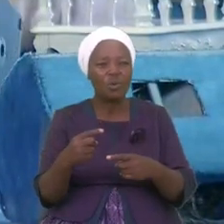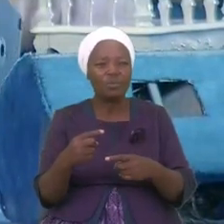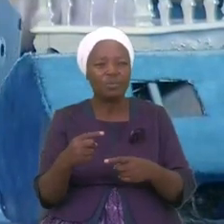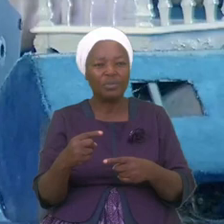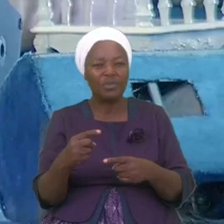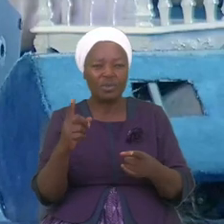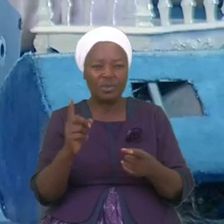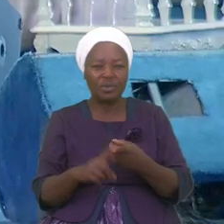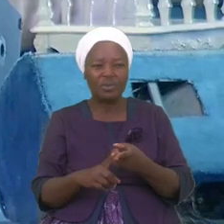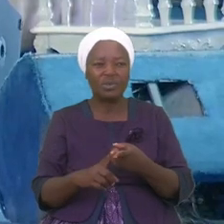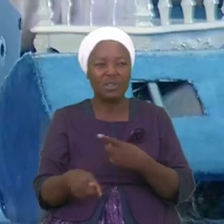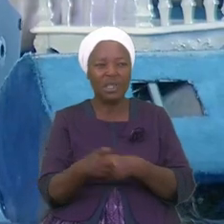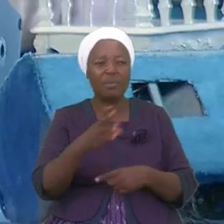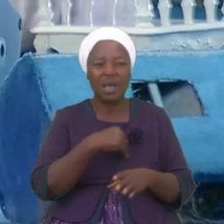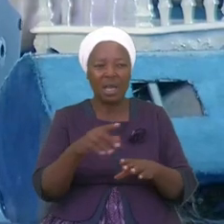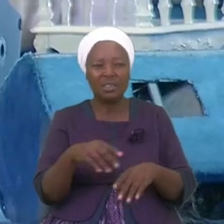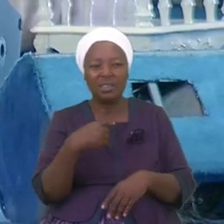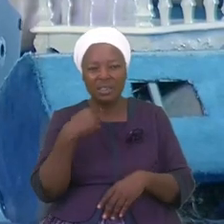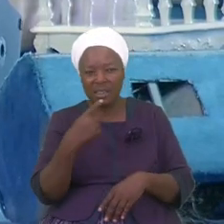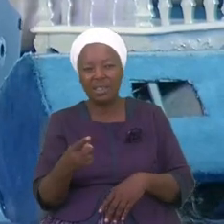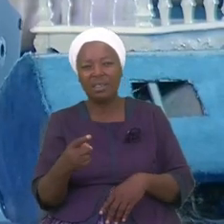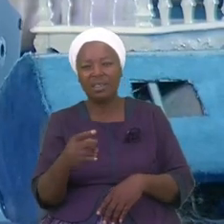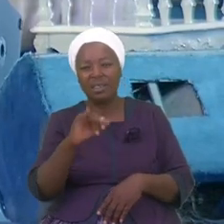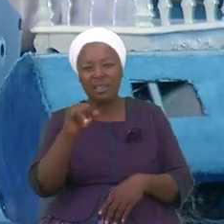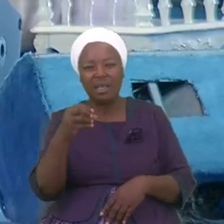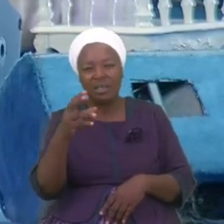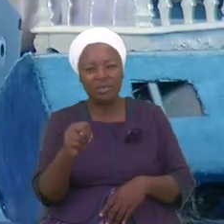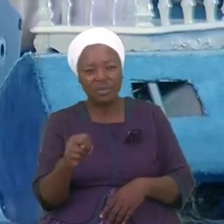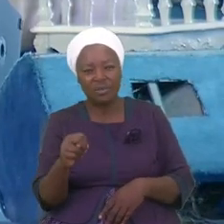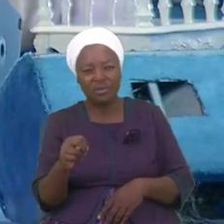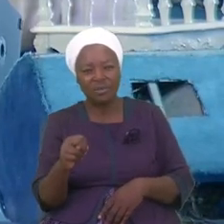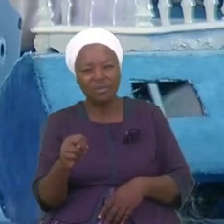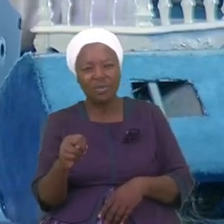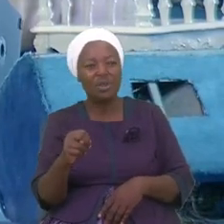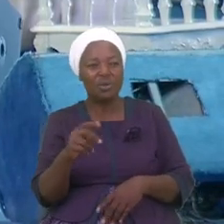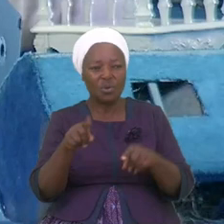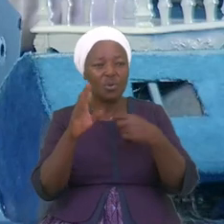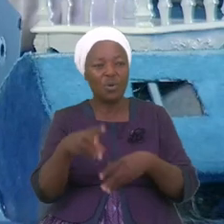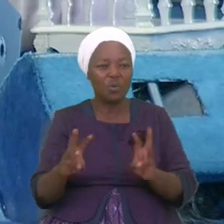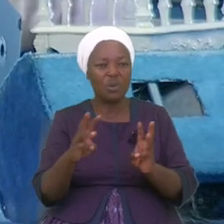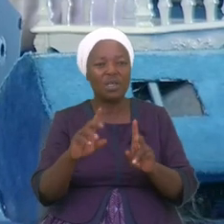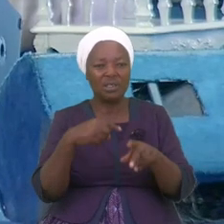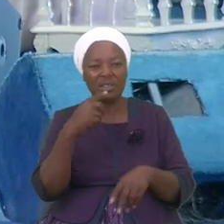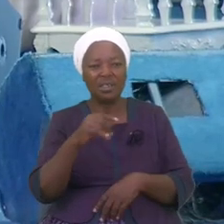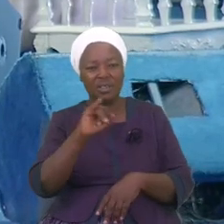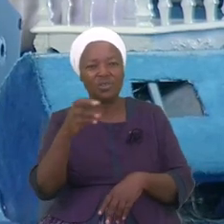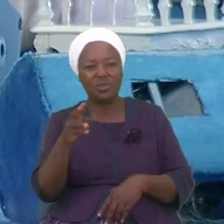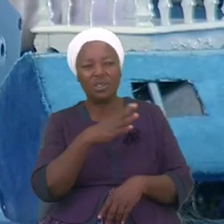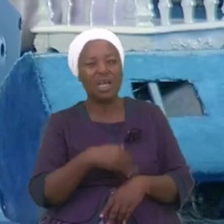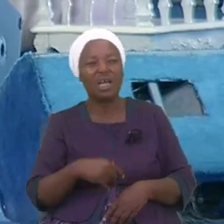tell John what things ye have seen and heard. You will